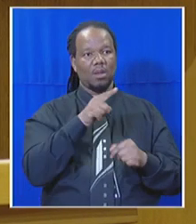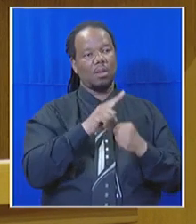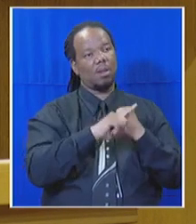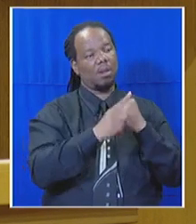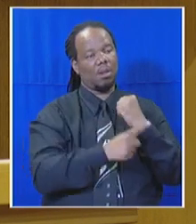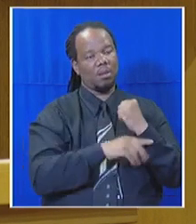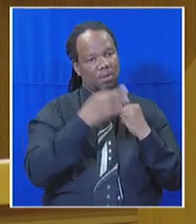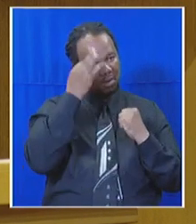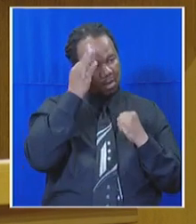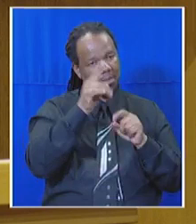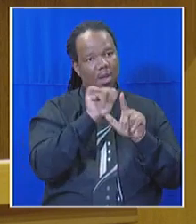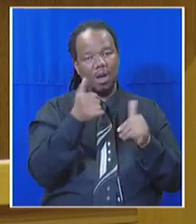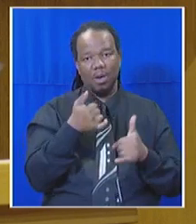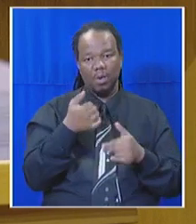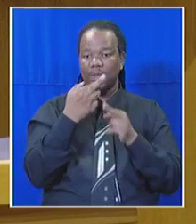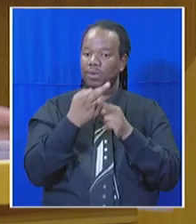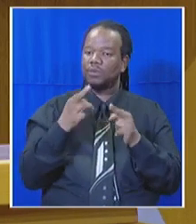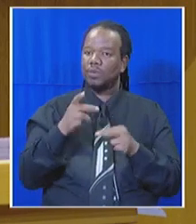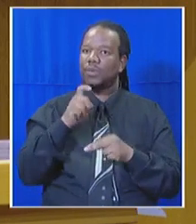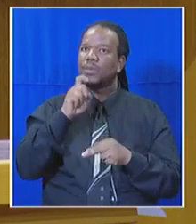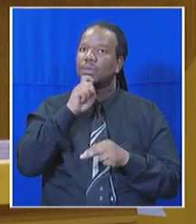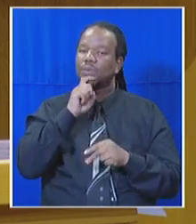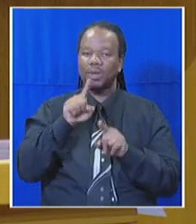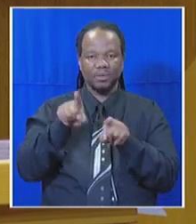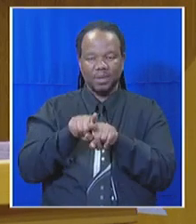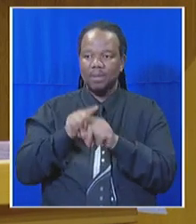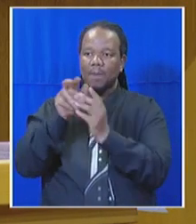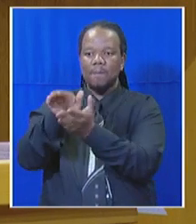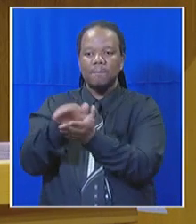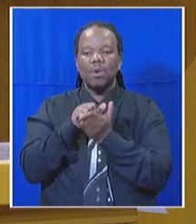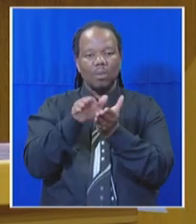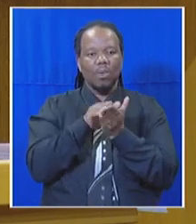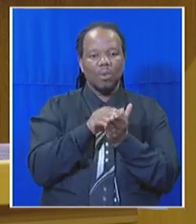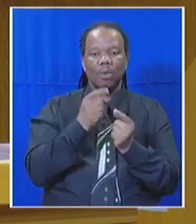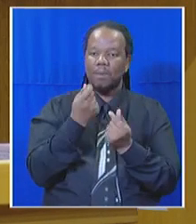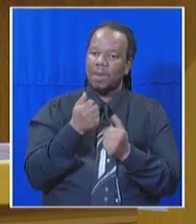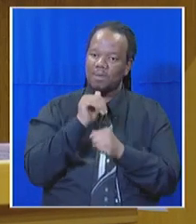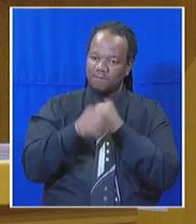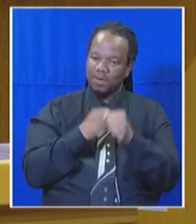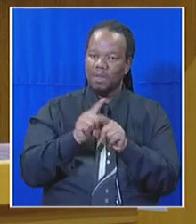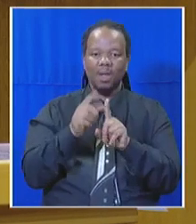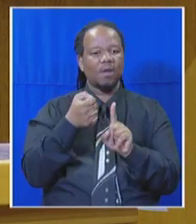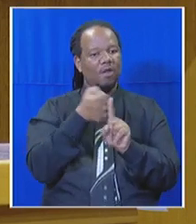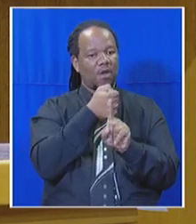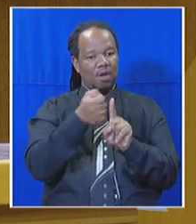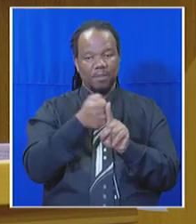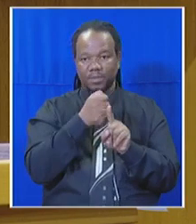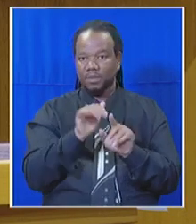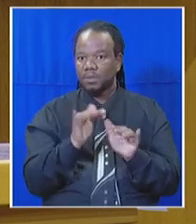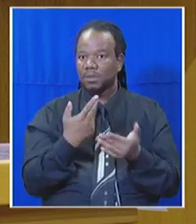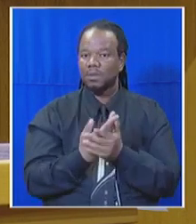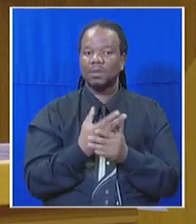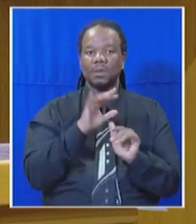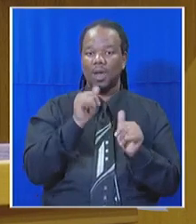total resources of government, including borrowed funds, each year, and how it uses these to improve the standard of